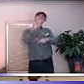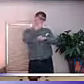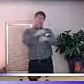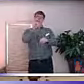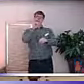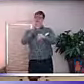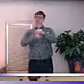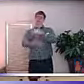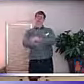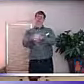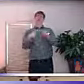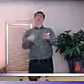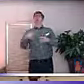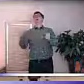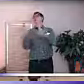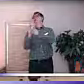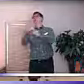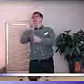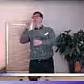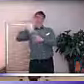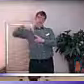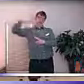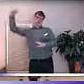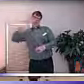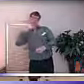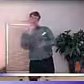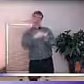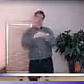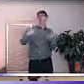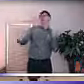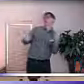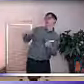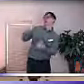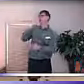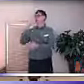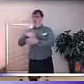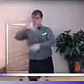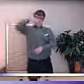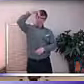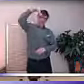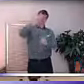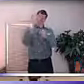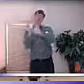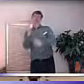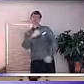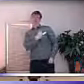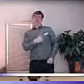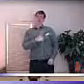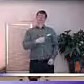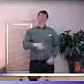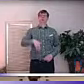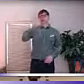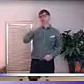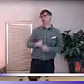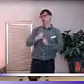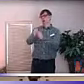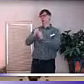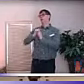it, knowing now that we are the divine activity of spirit itself going